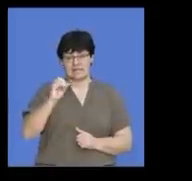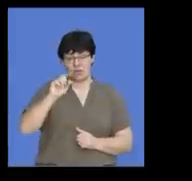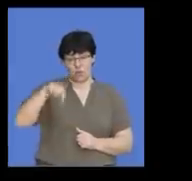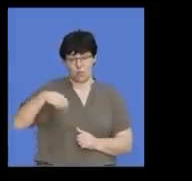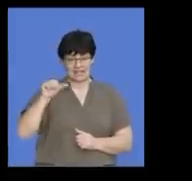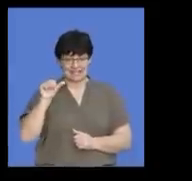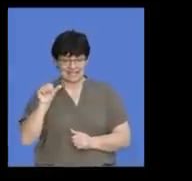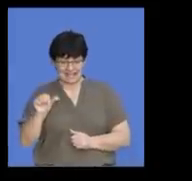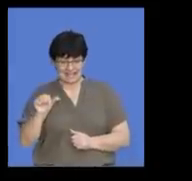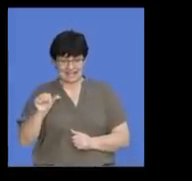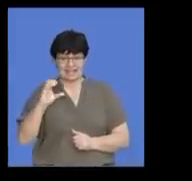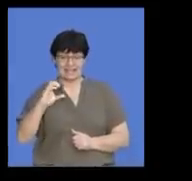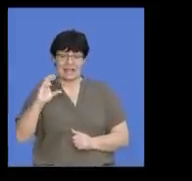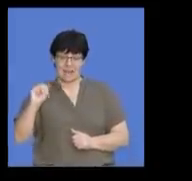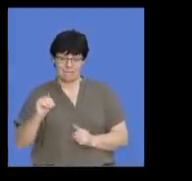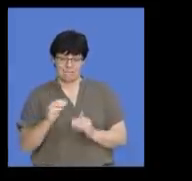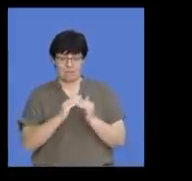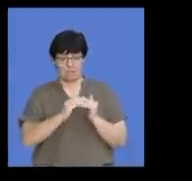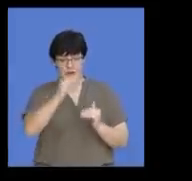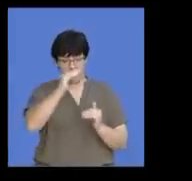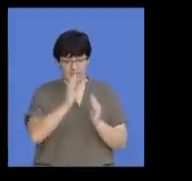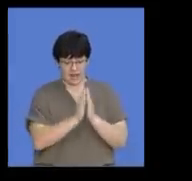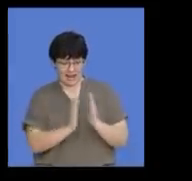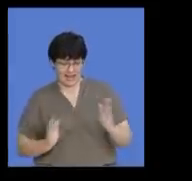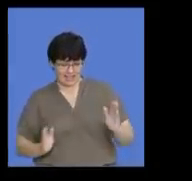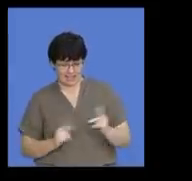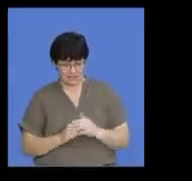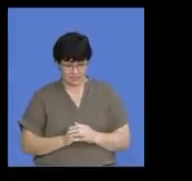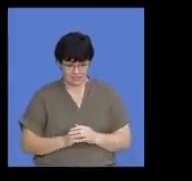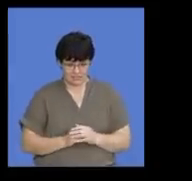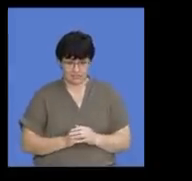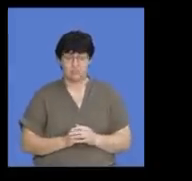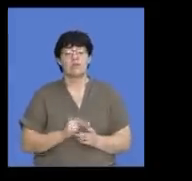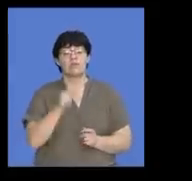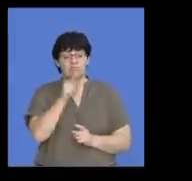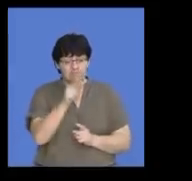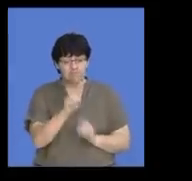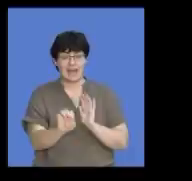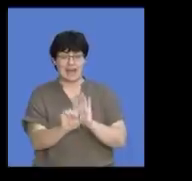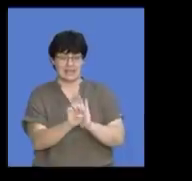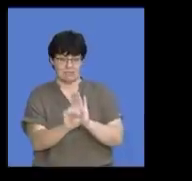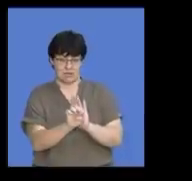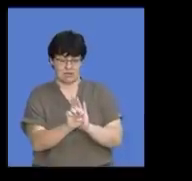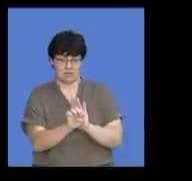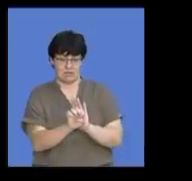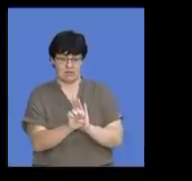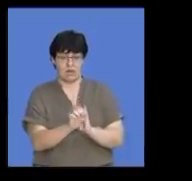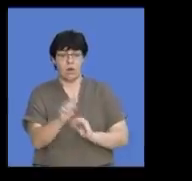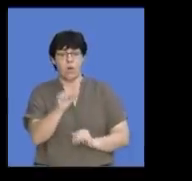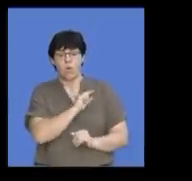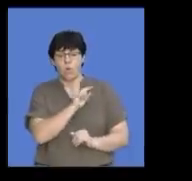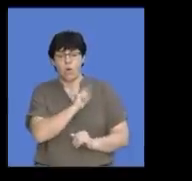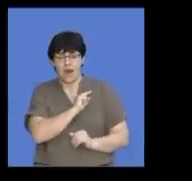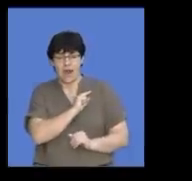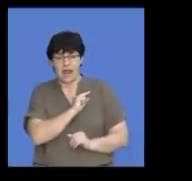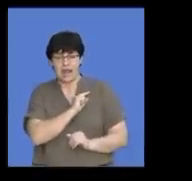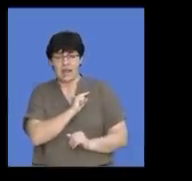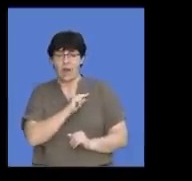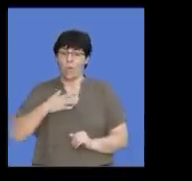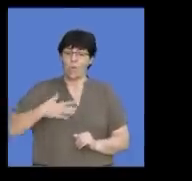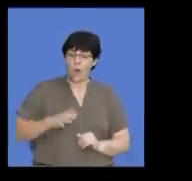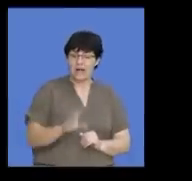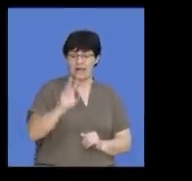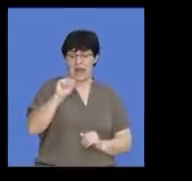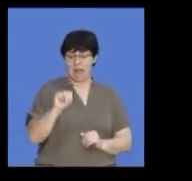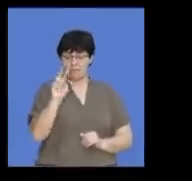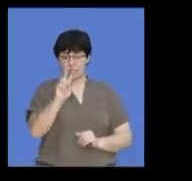0.6 centimeters for my breadth. But note that in this particular example, because I want my answer in meters